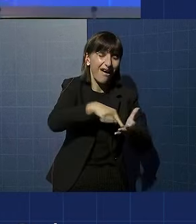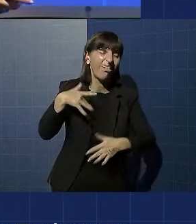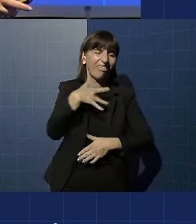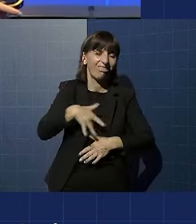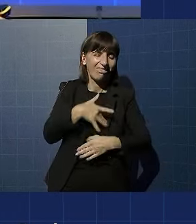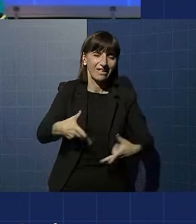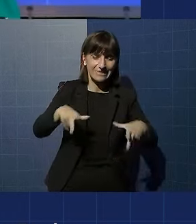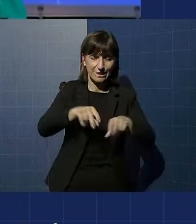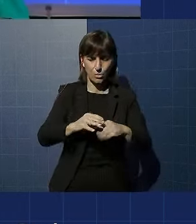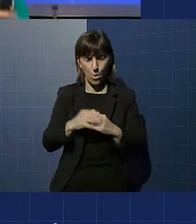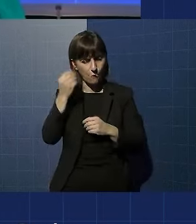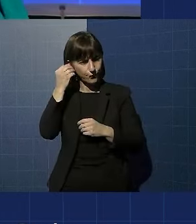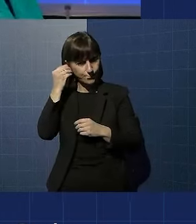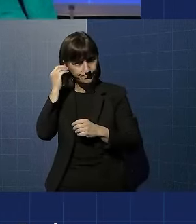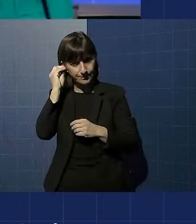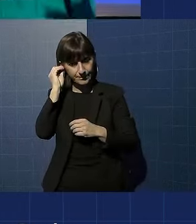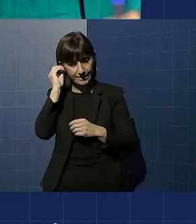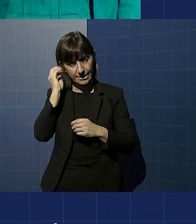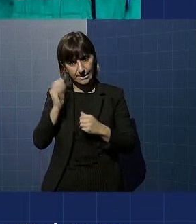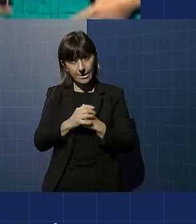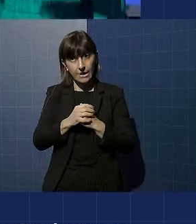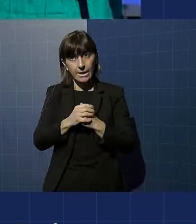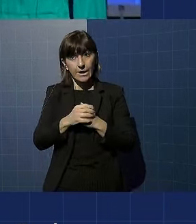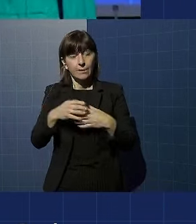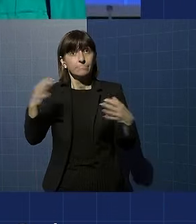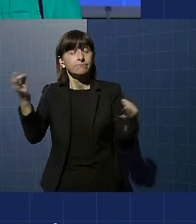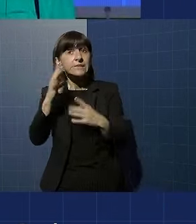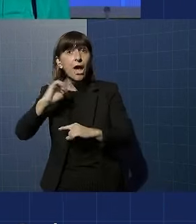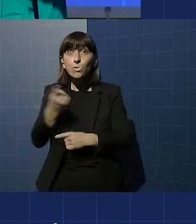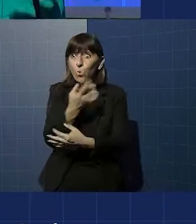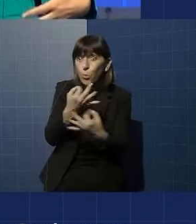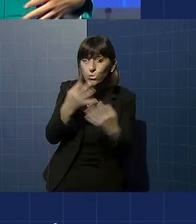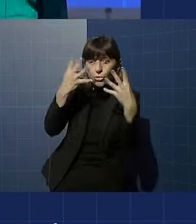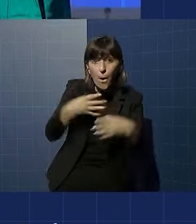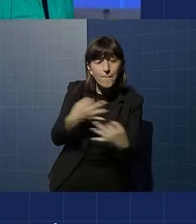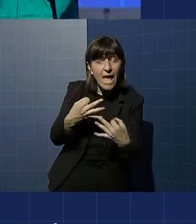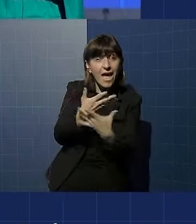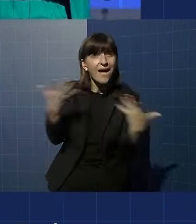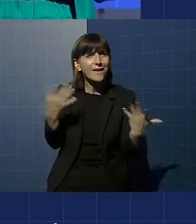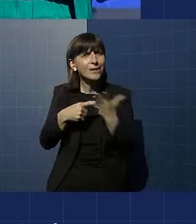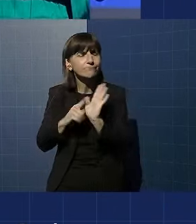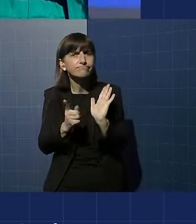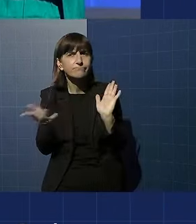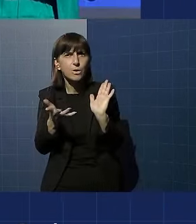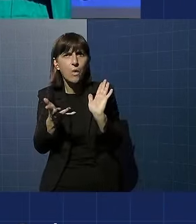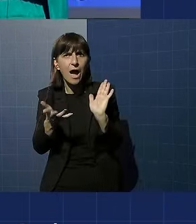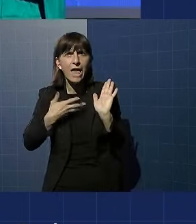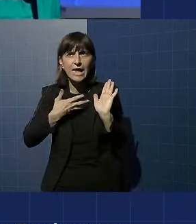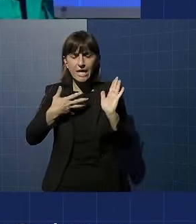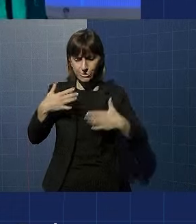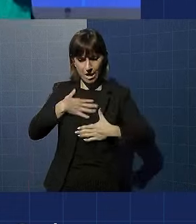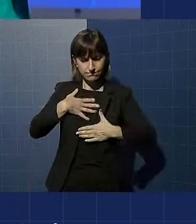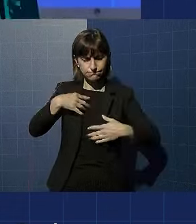have a situation where you can see that we have an evenly fluid distribution in our body, unless there's a certain disease, which can